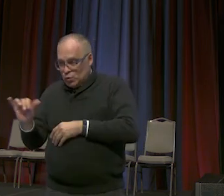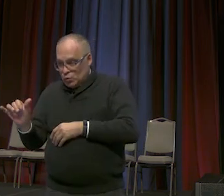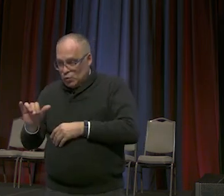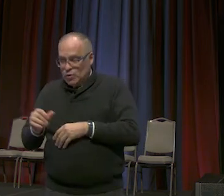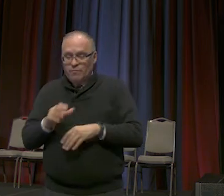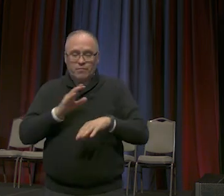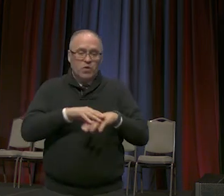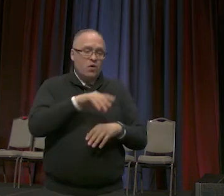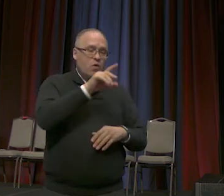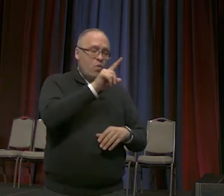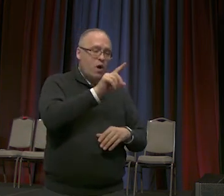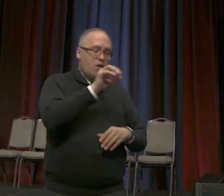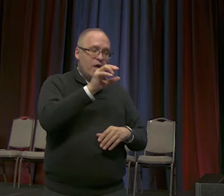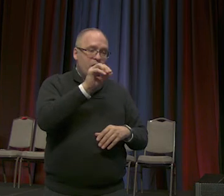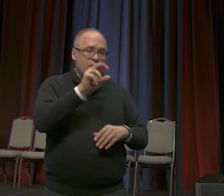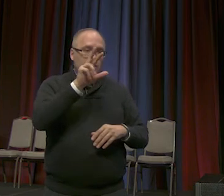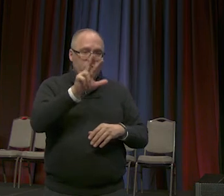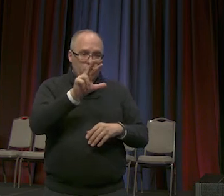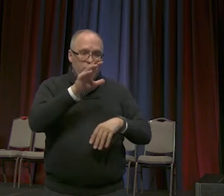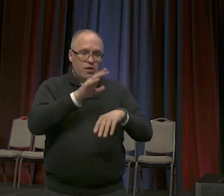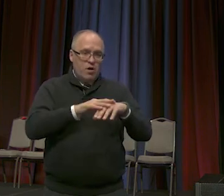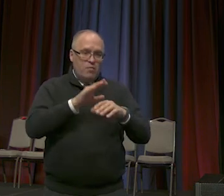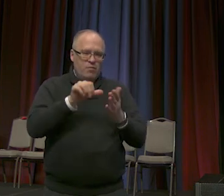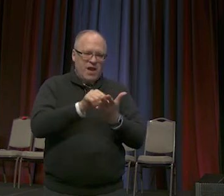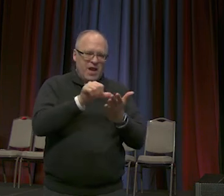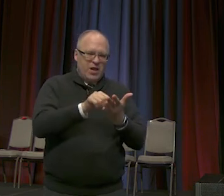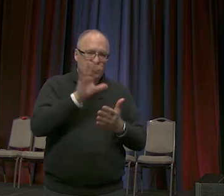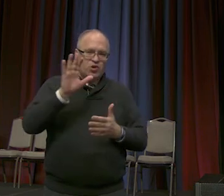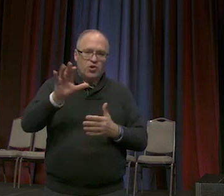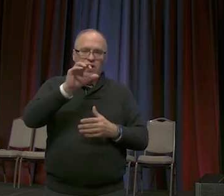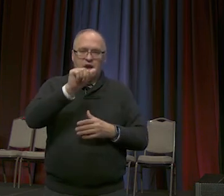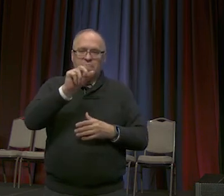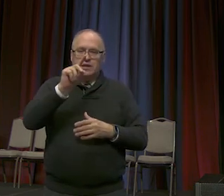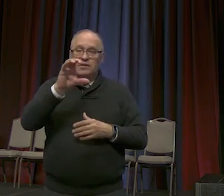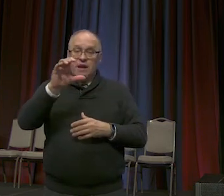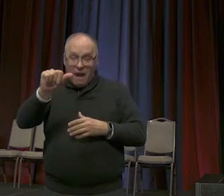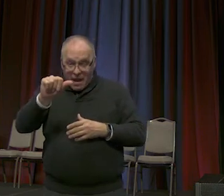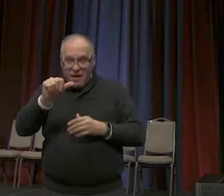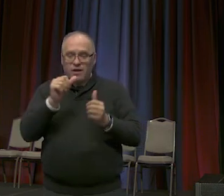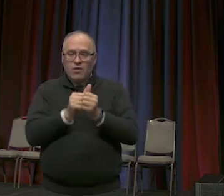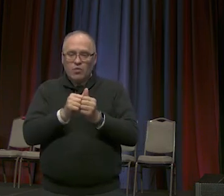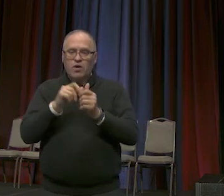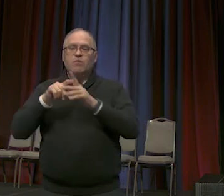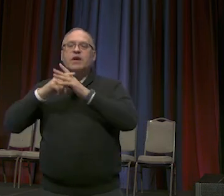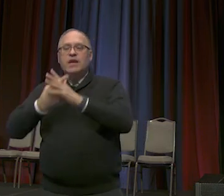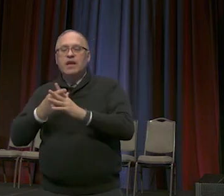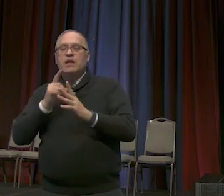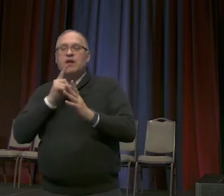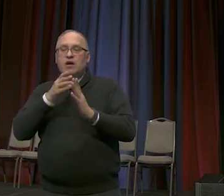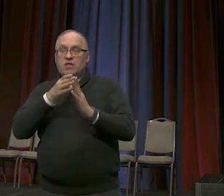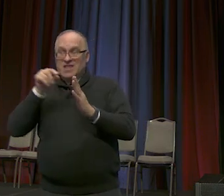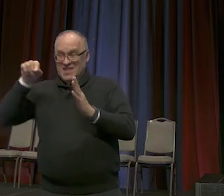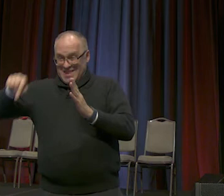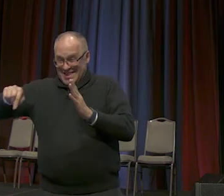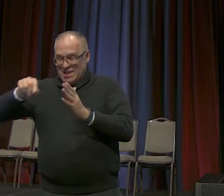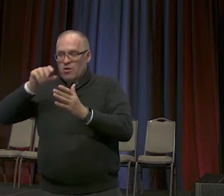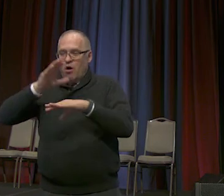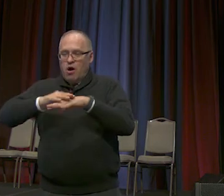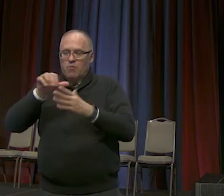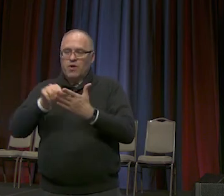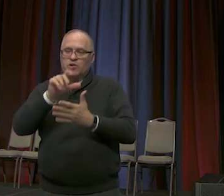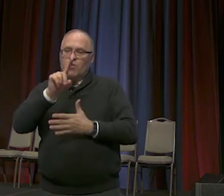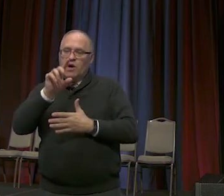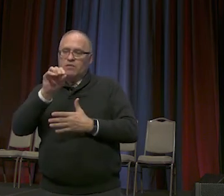page 1003 of your ADCA, with a sacred trust beginning on page 1005. Our major request